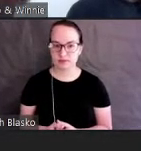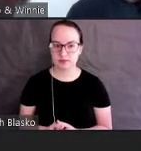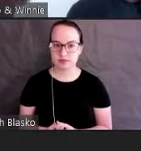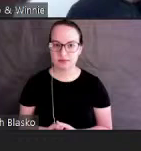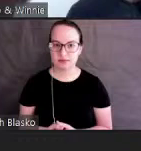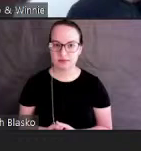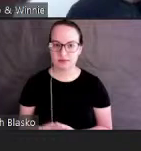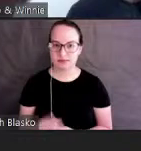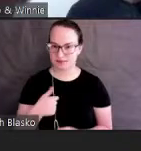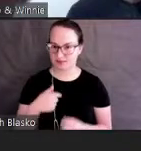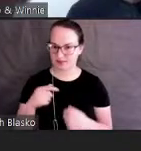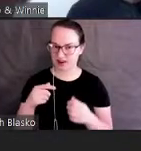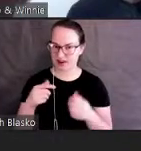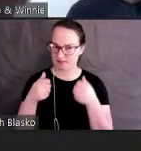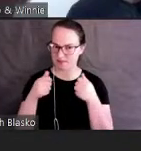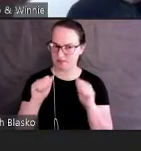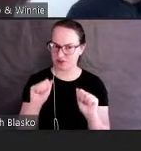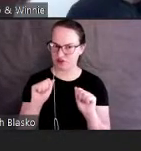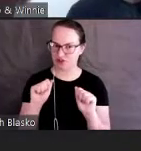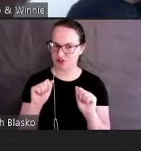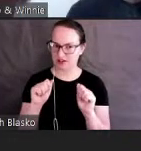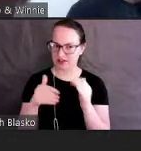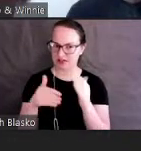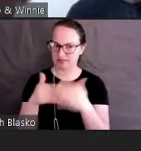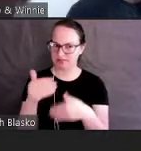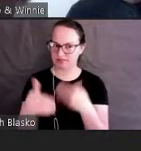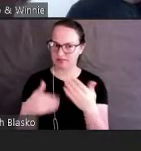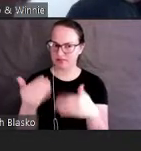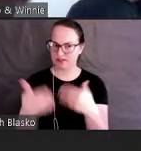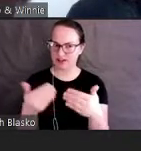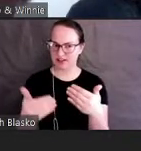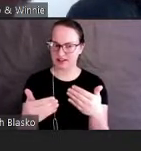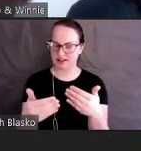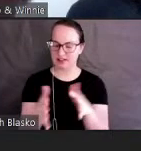Well, I'm trying to advance my screen and it's not letting me.